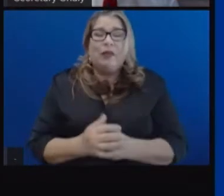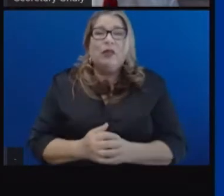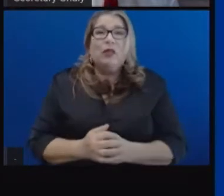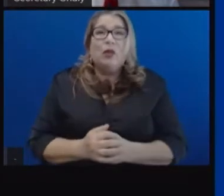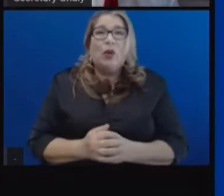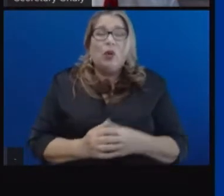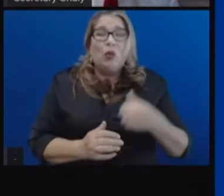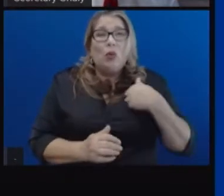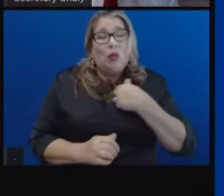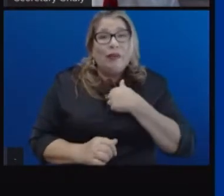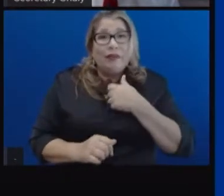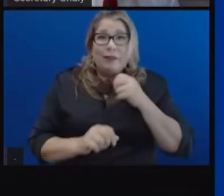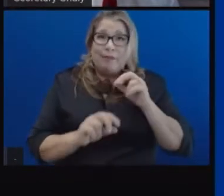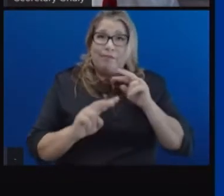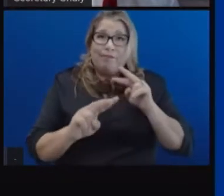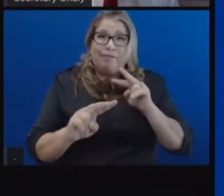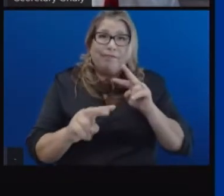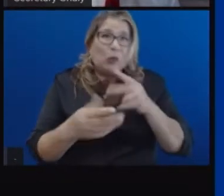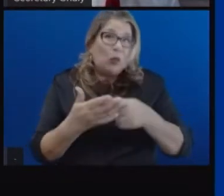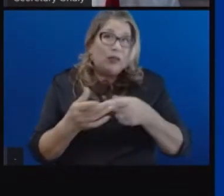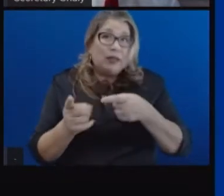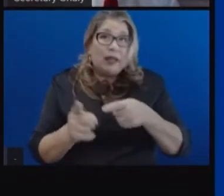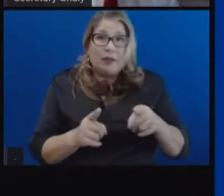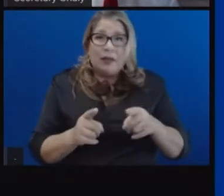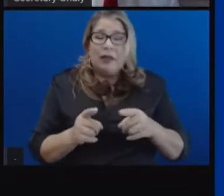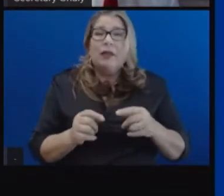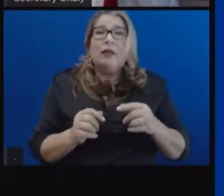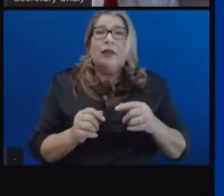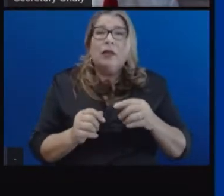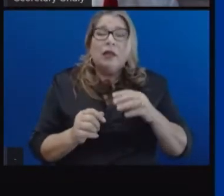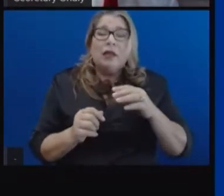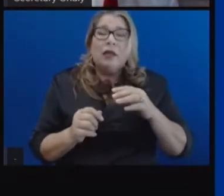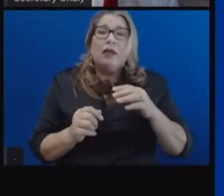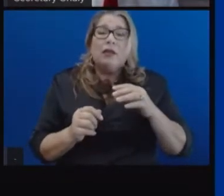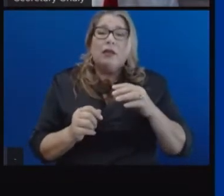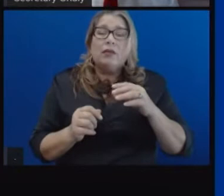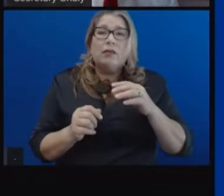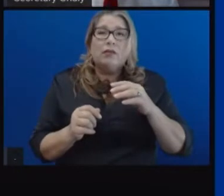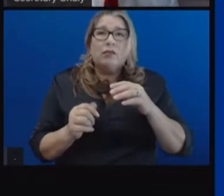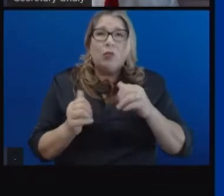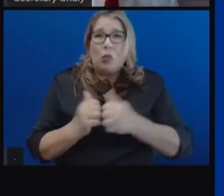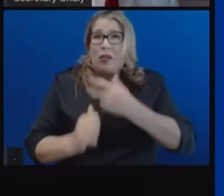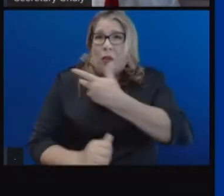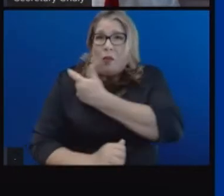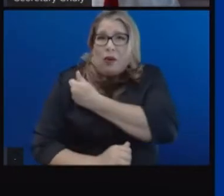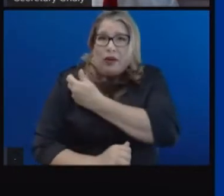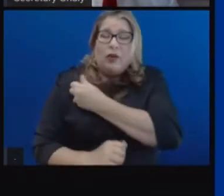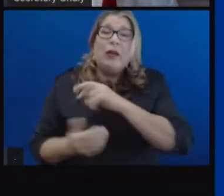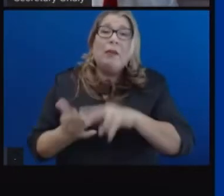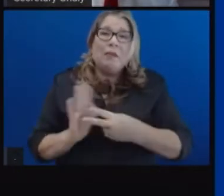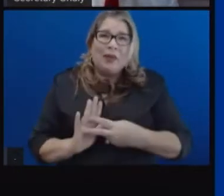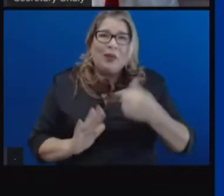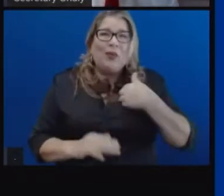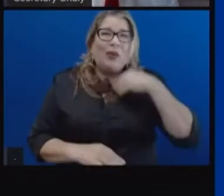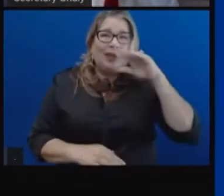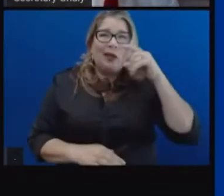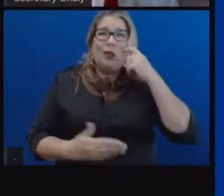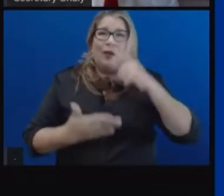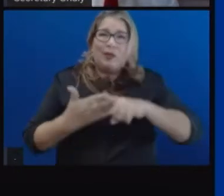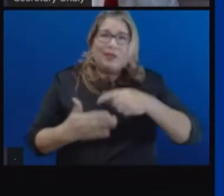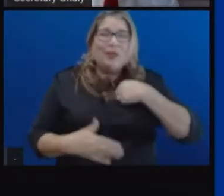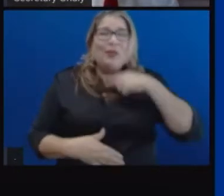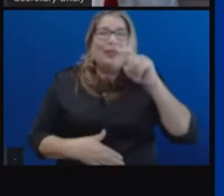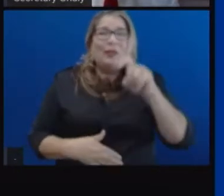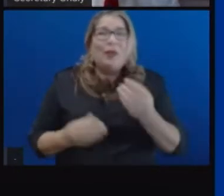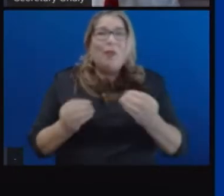over the last couple of weeks to a more flexible prioritization list, not just at the state level, but at